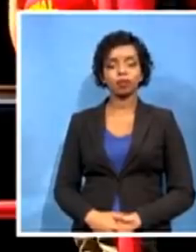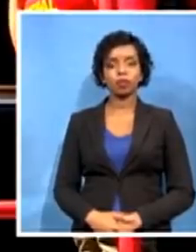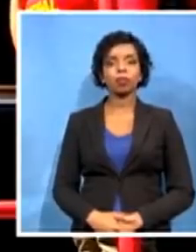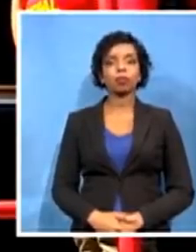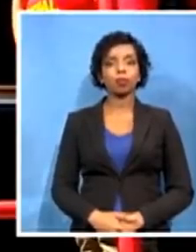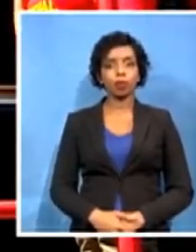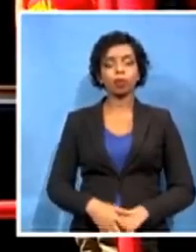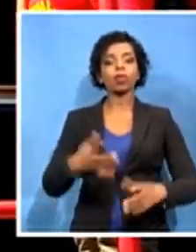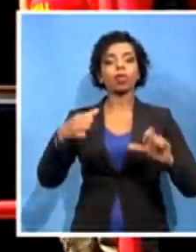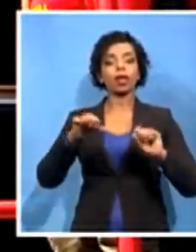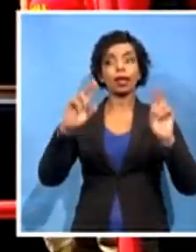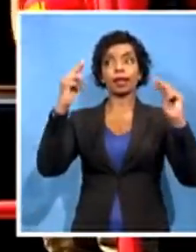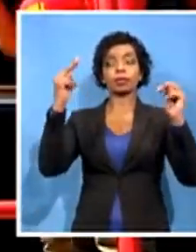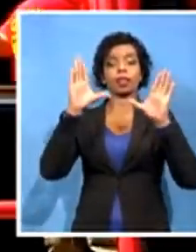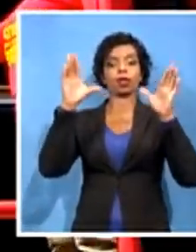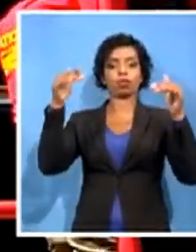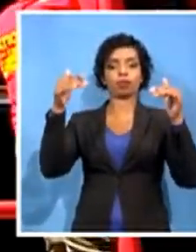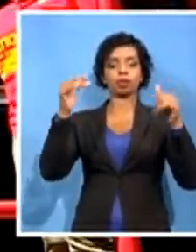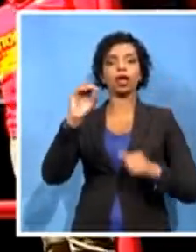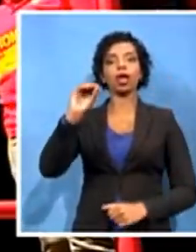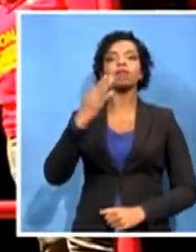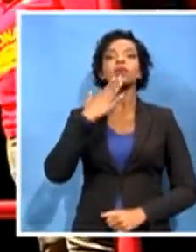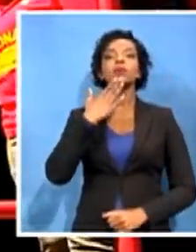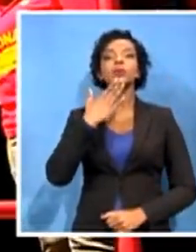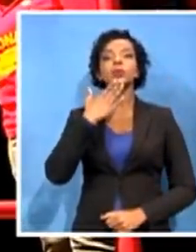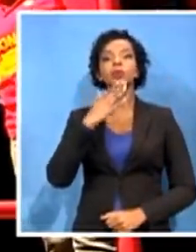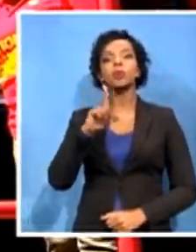Yomisa, Yomiswa Yako.